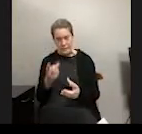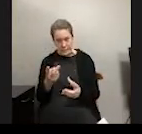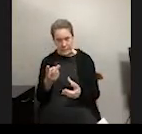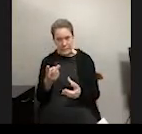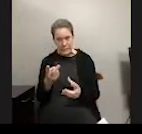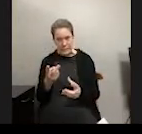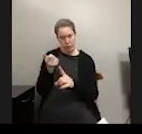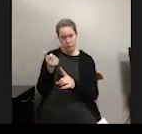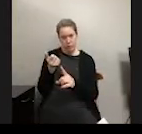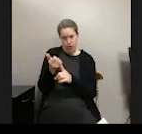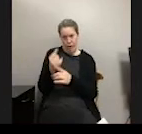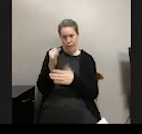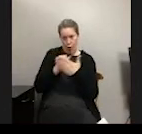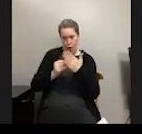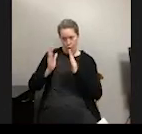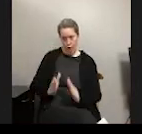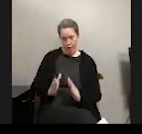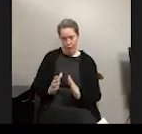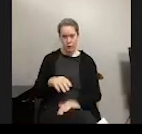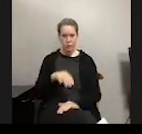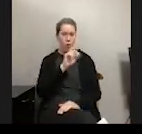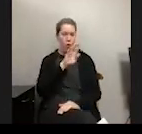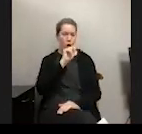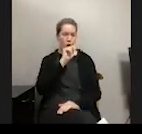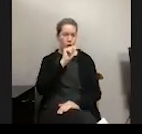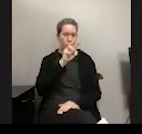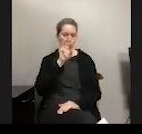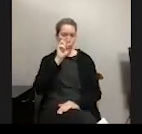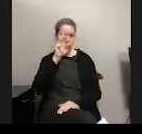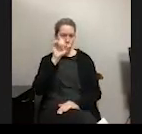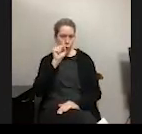Artworks? What does the process look like?